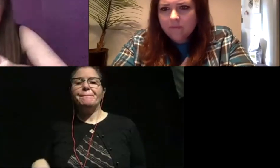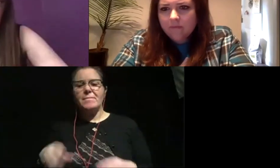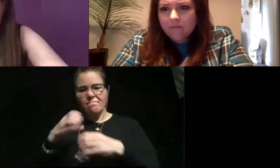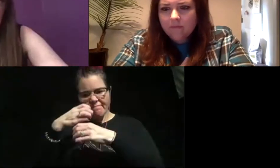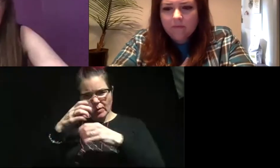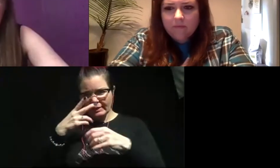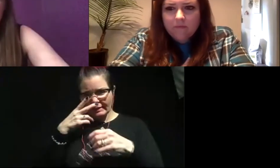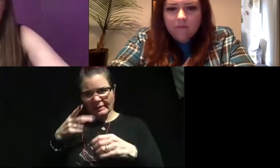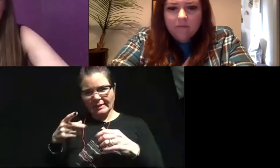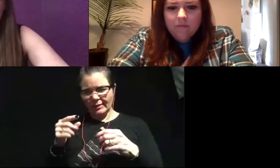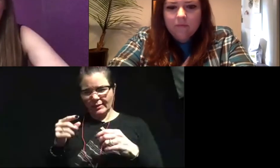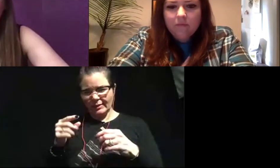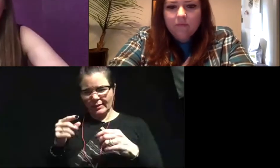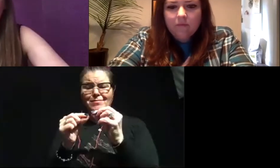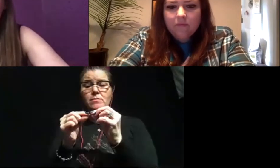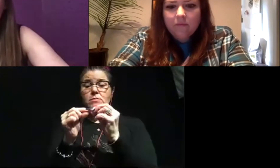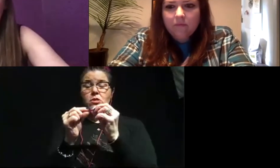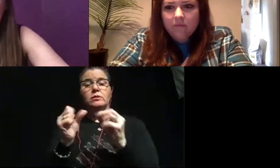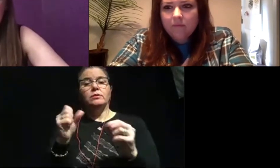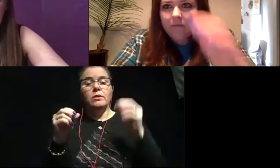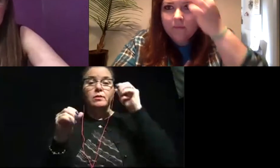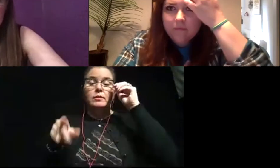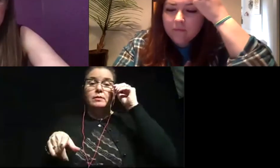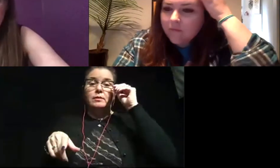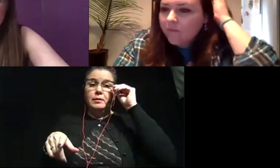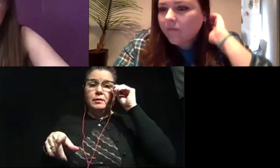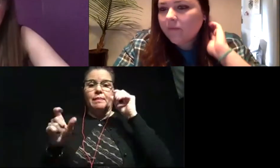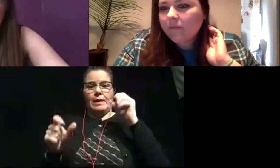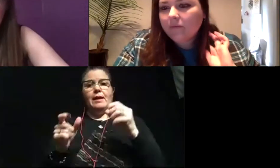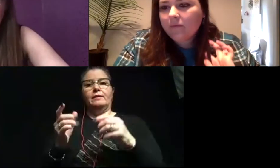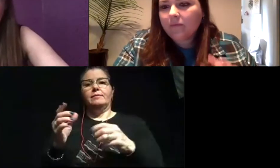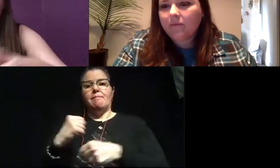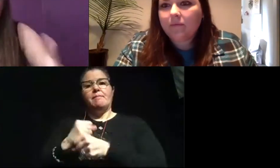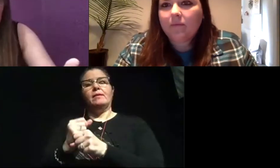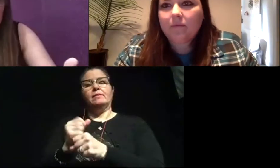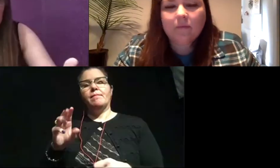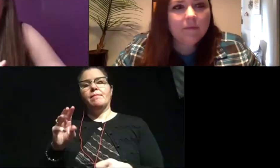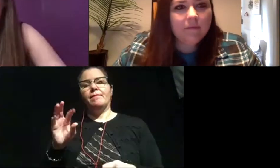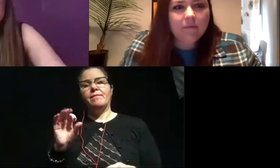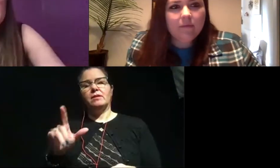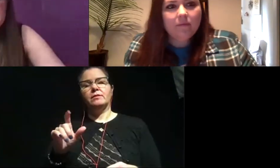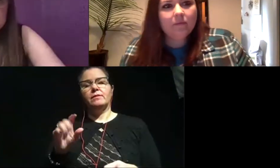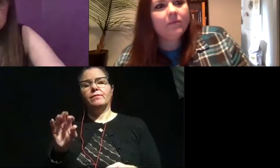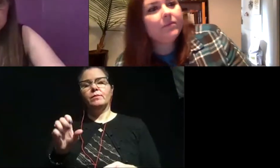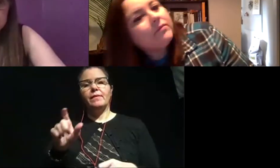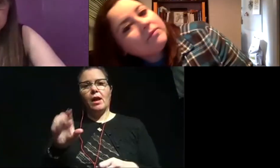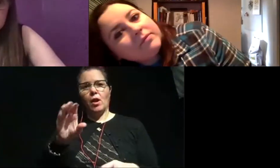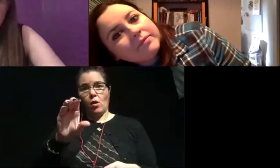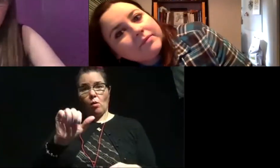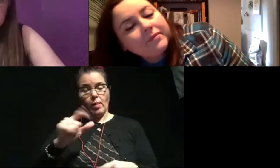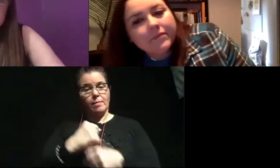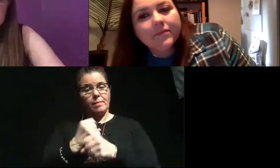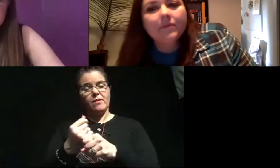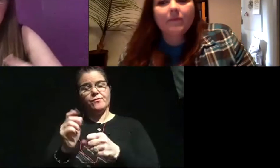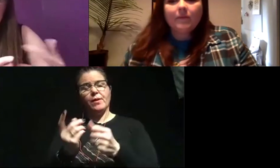to see them. So those are going to be things that make up our fossil fuels. Coal is made out of plant material. So